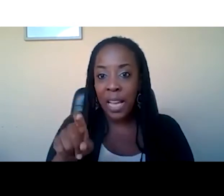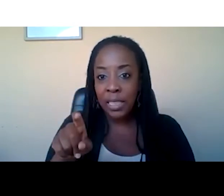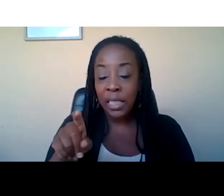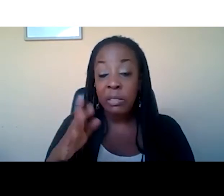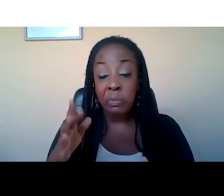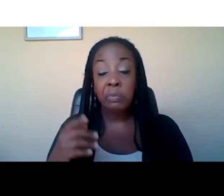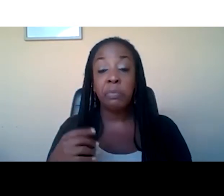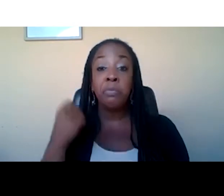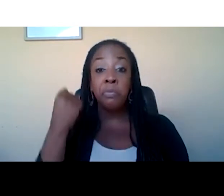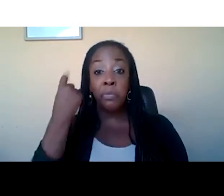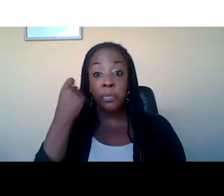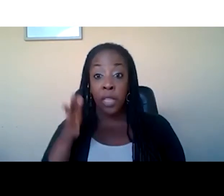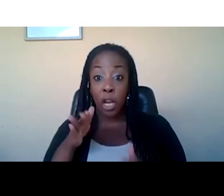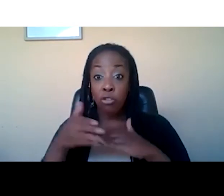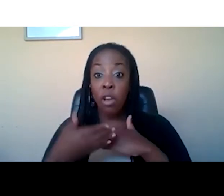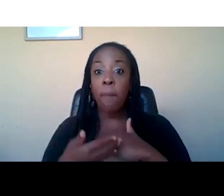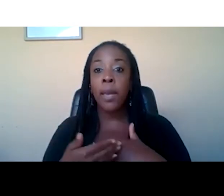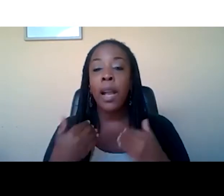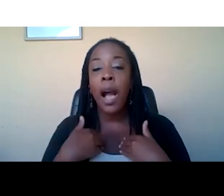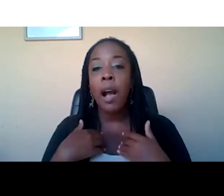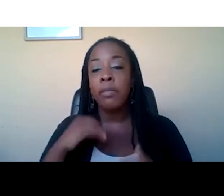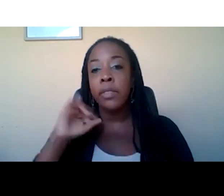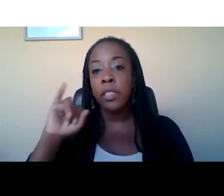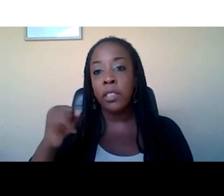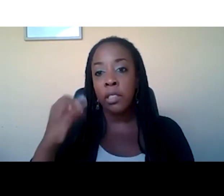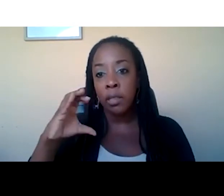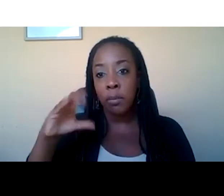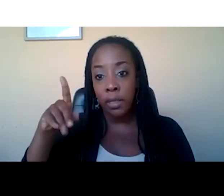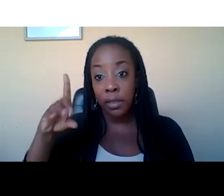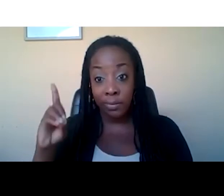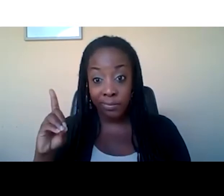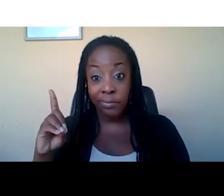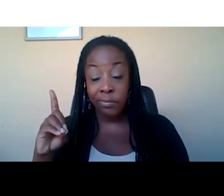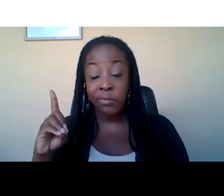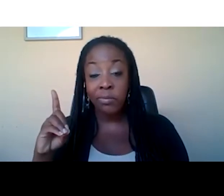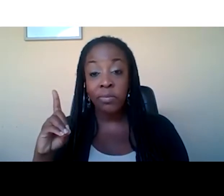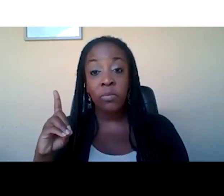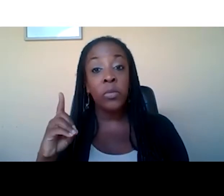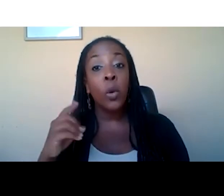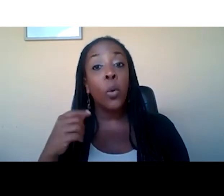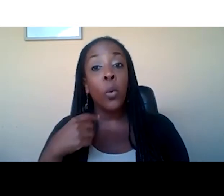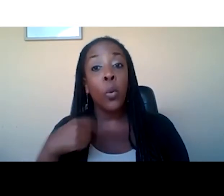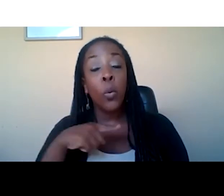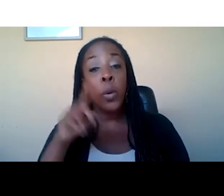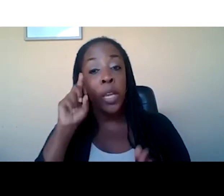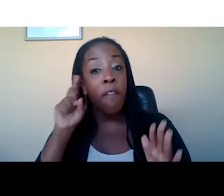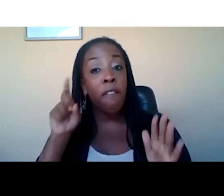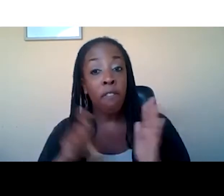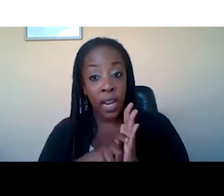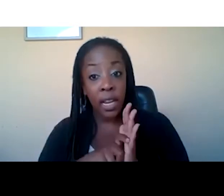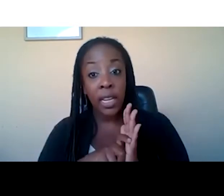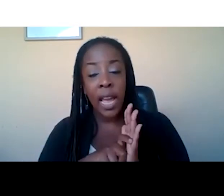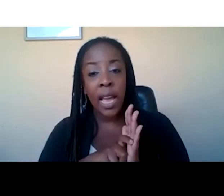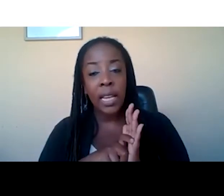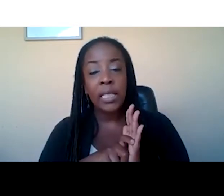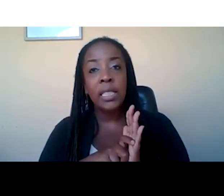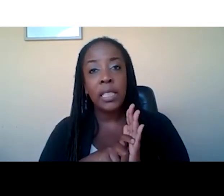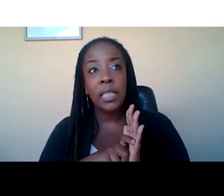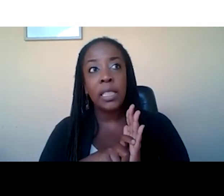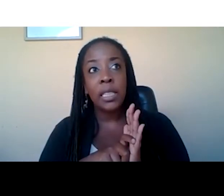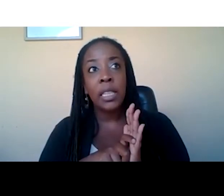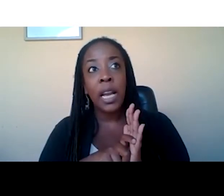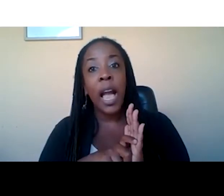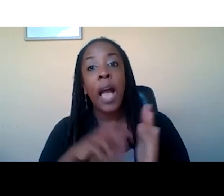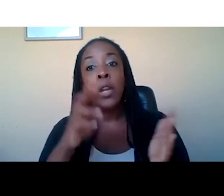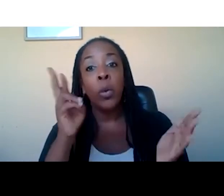Jamaica, though, the Council for Persons with Disabilities recognizes and registers persons